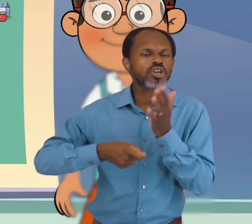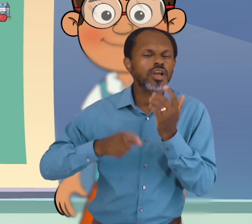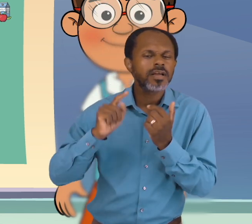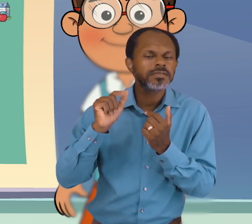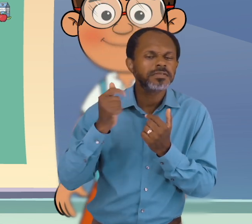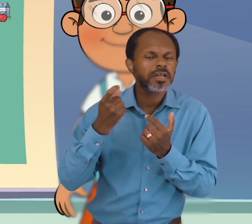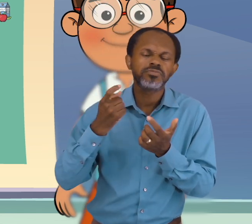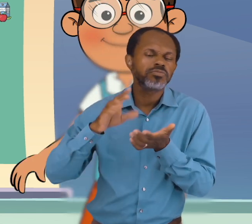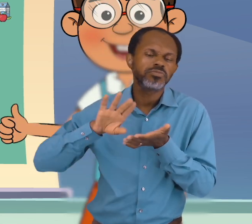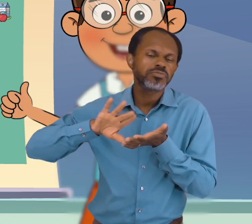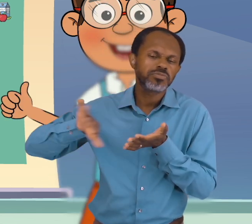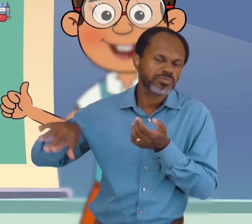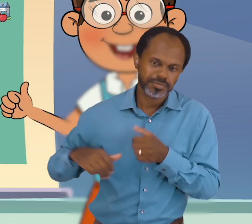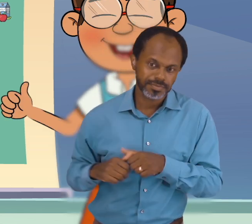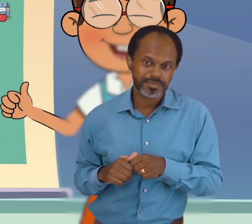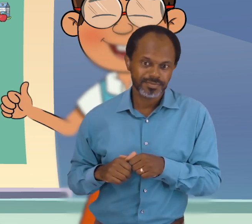tax.